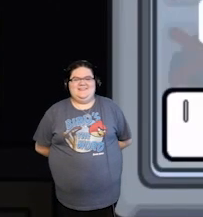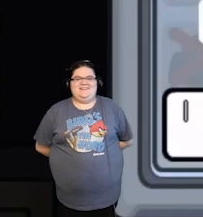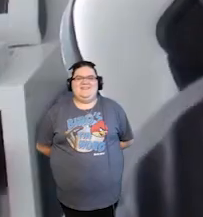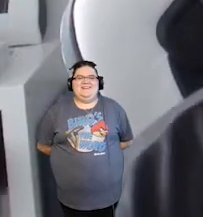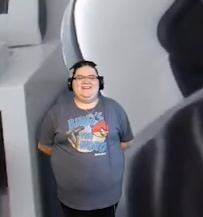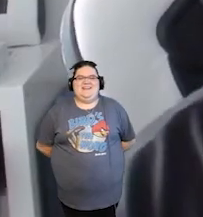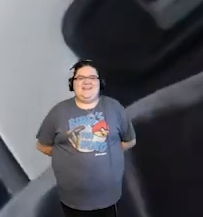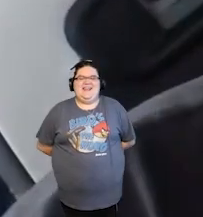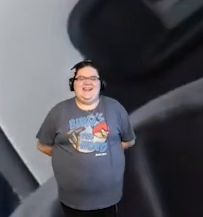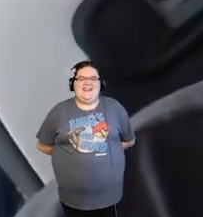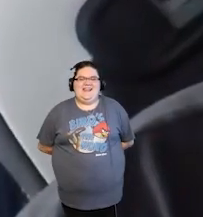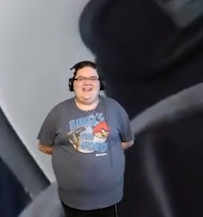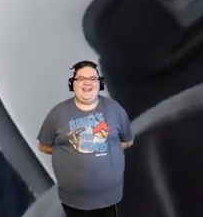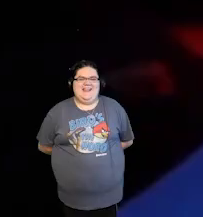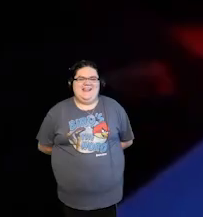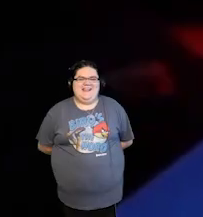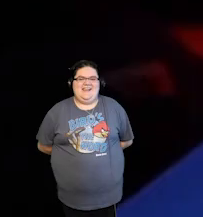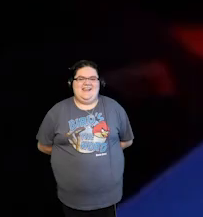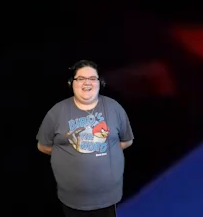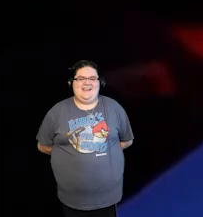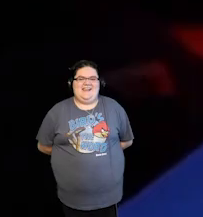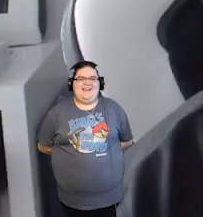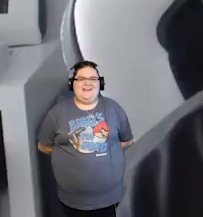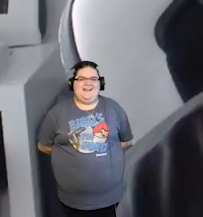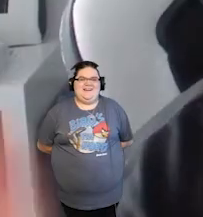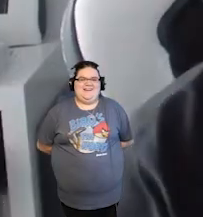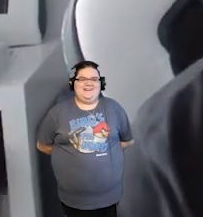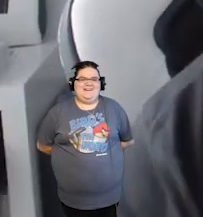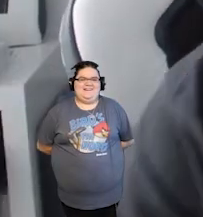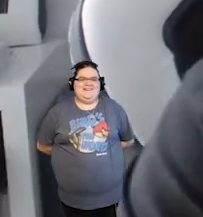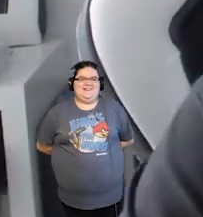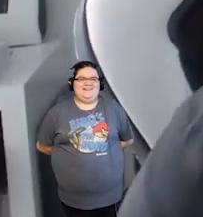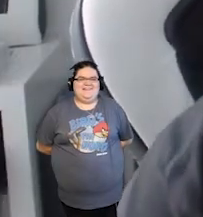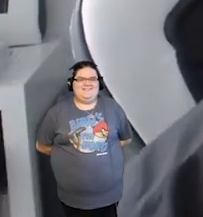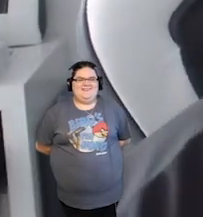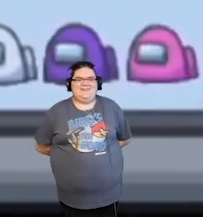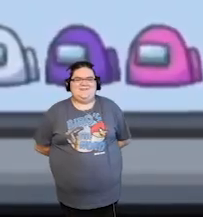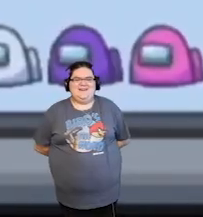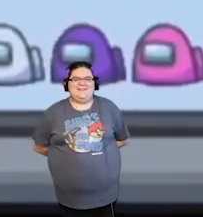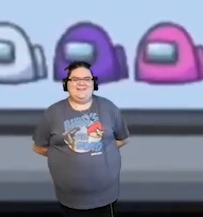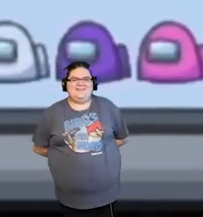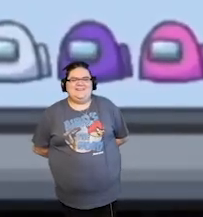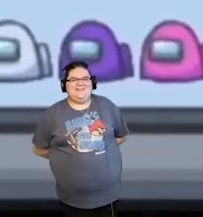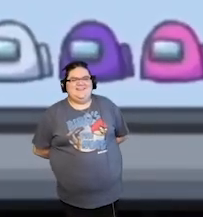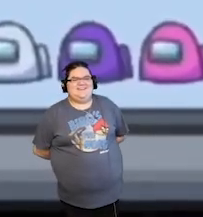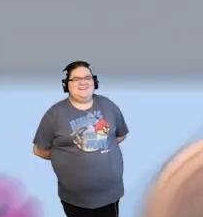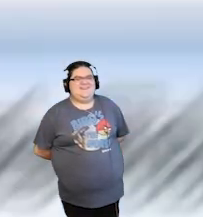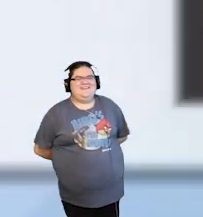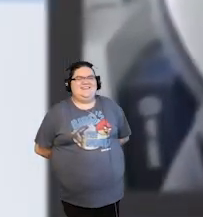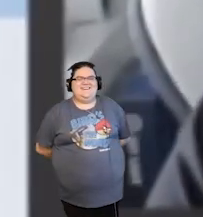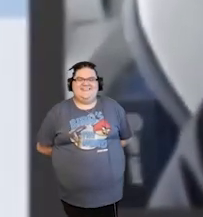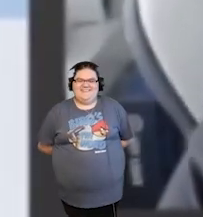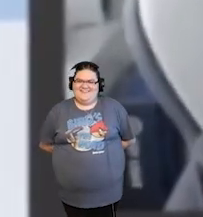the truth. I mean, we'll see what you can do. Yeah, we'll see what you can do. Nah, fuck it. We'll let you play. We'll let you play. I'm